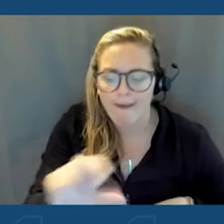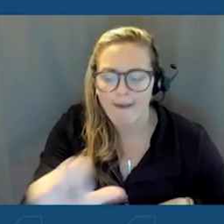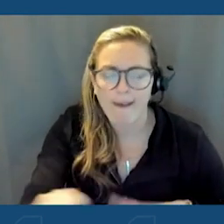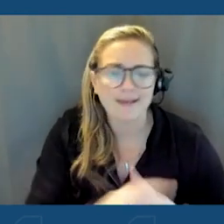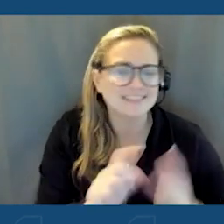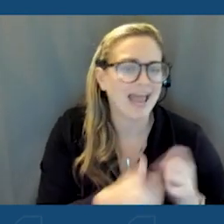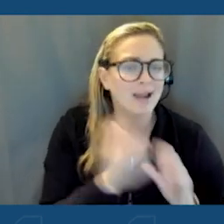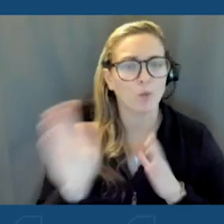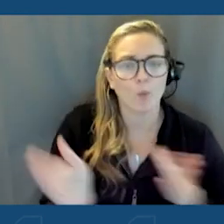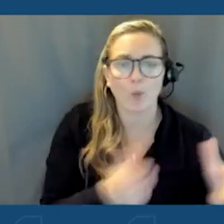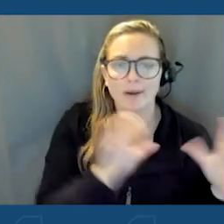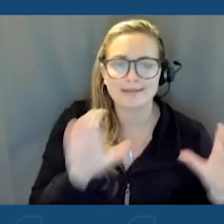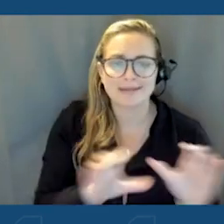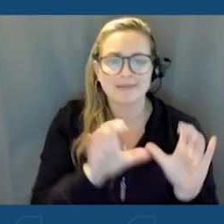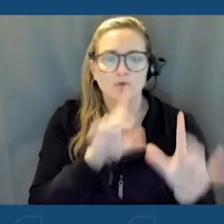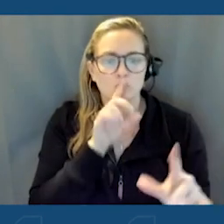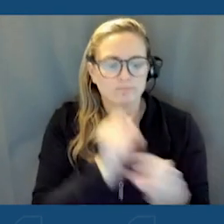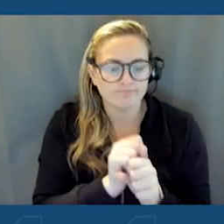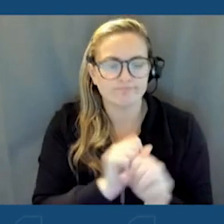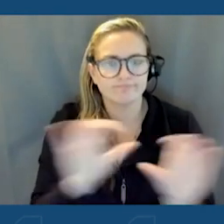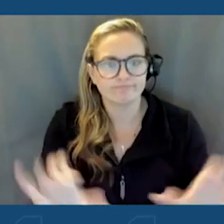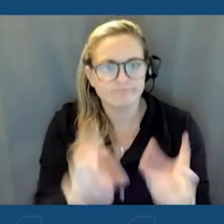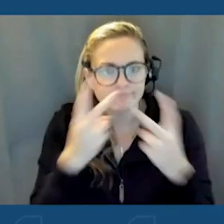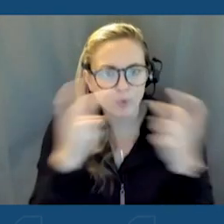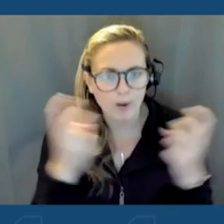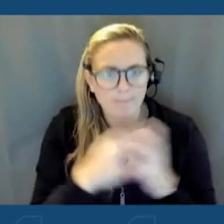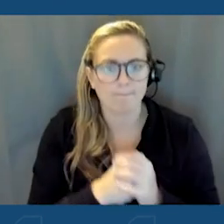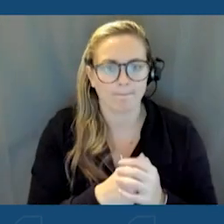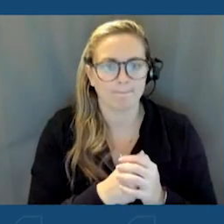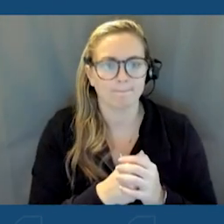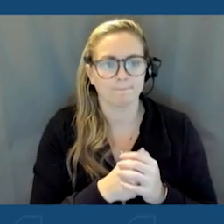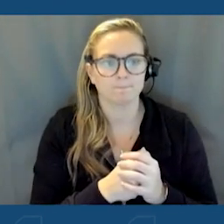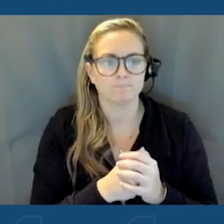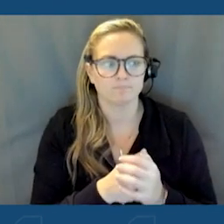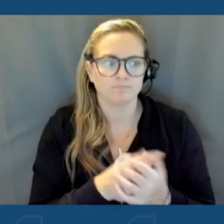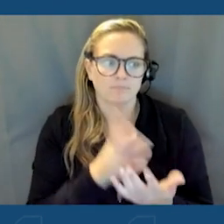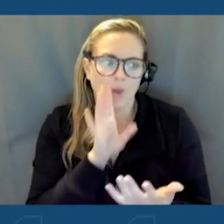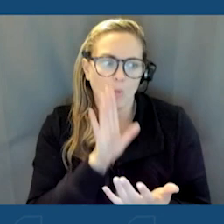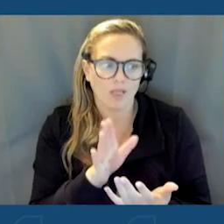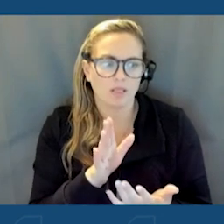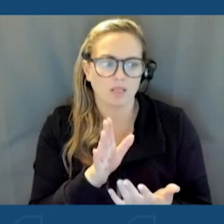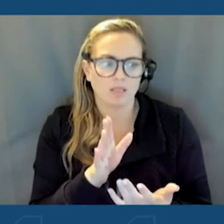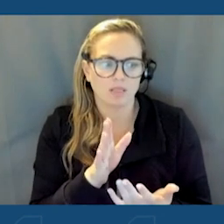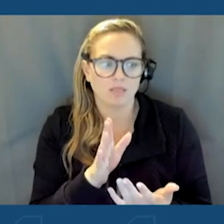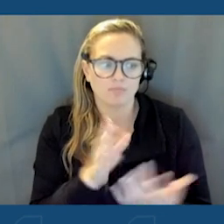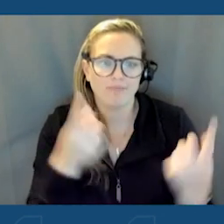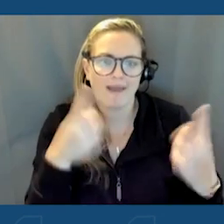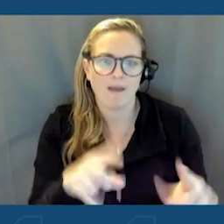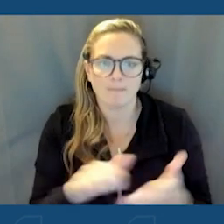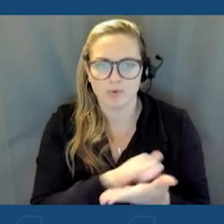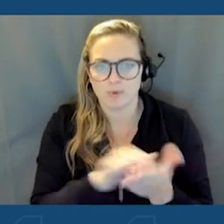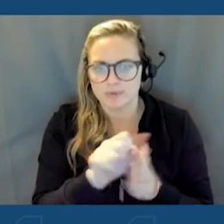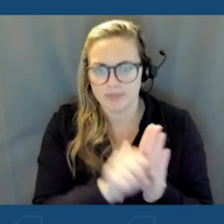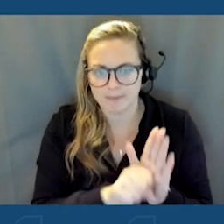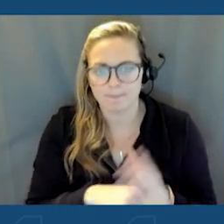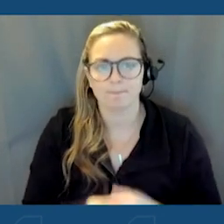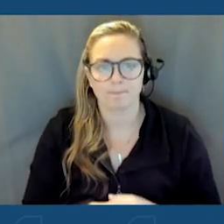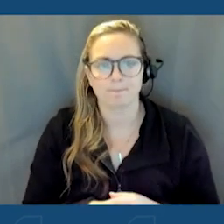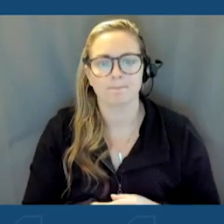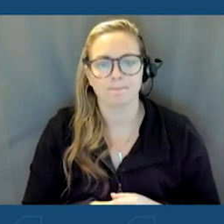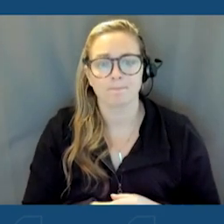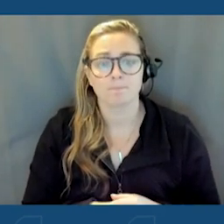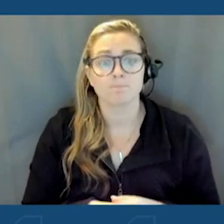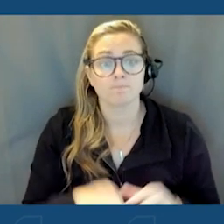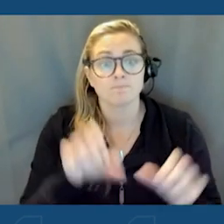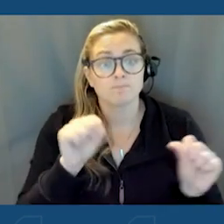activity to commit crimes, particularly with an effect of occurring in New York State. So they can be focused